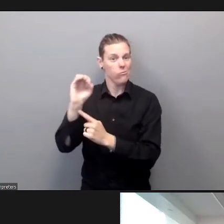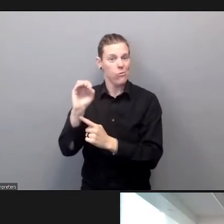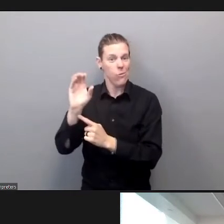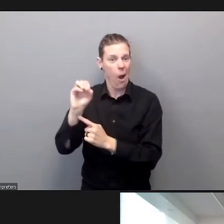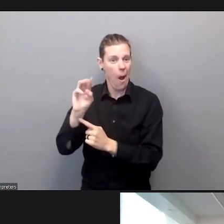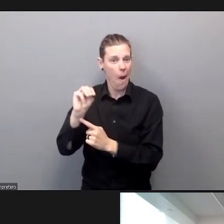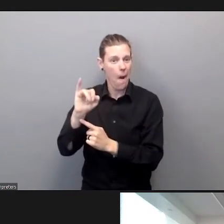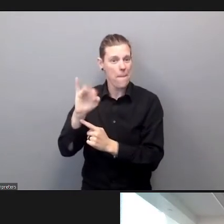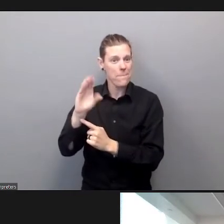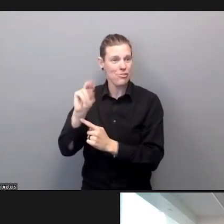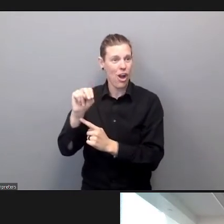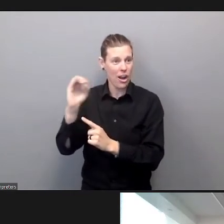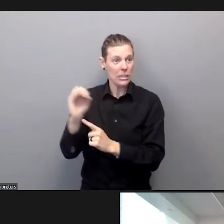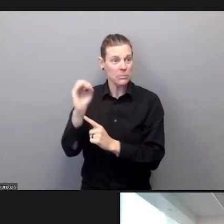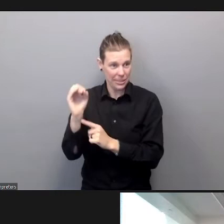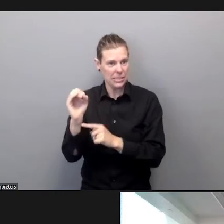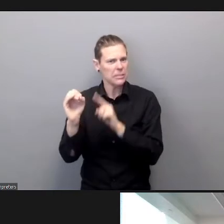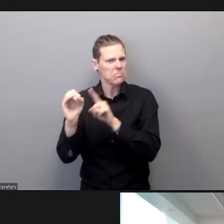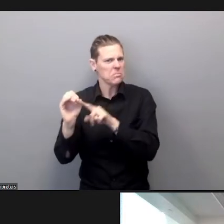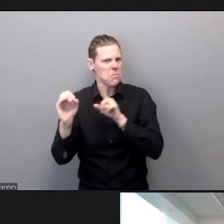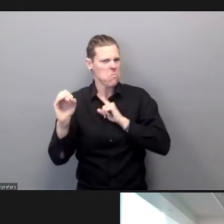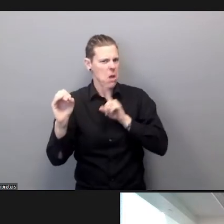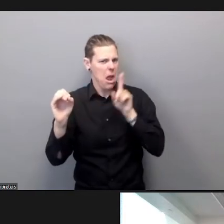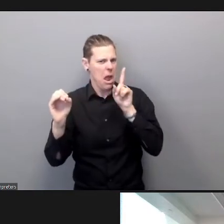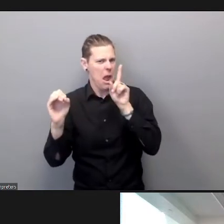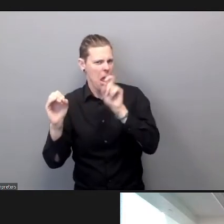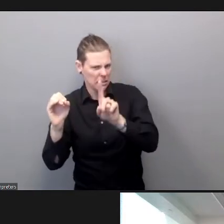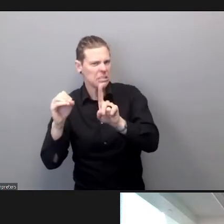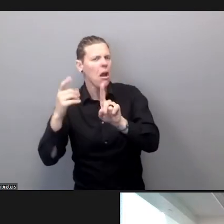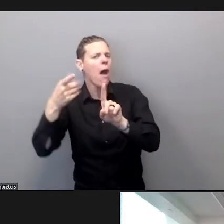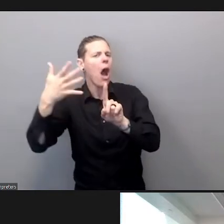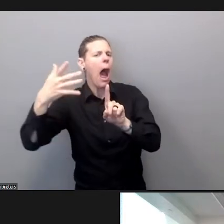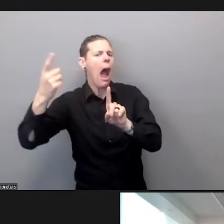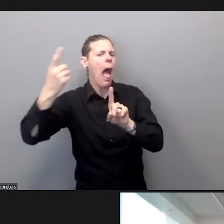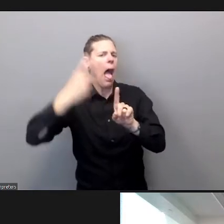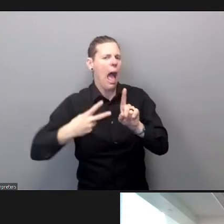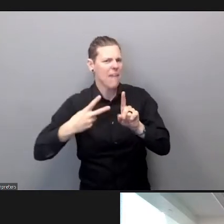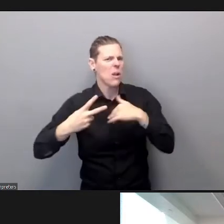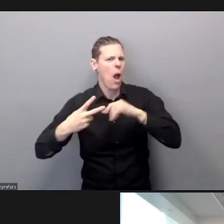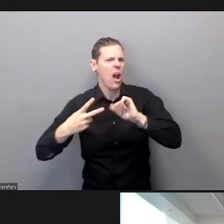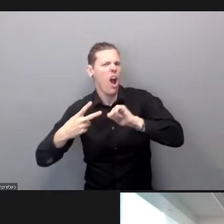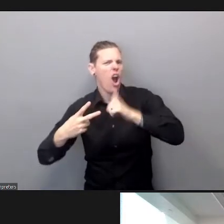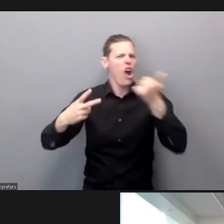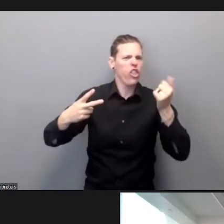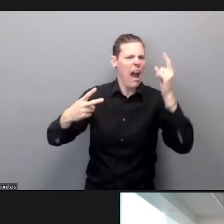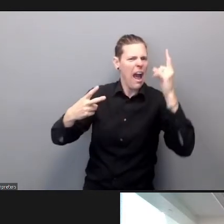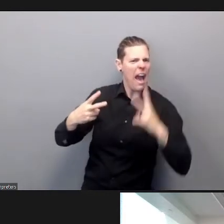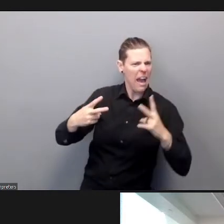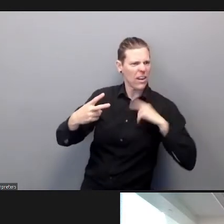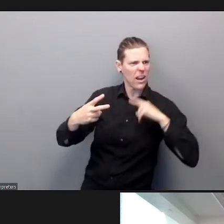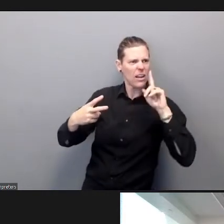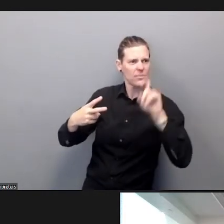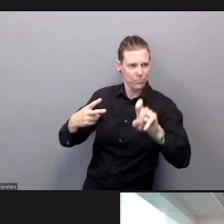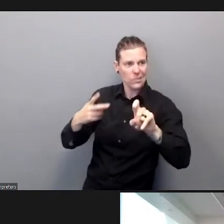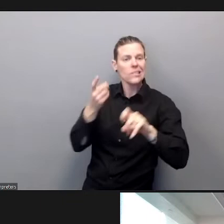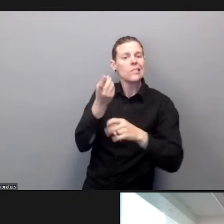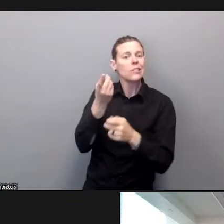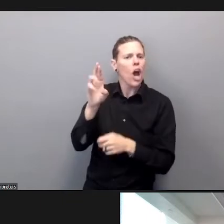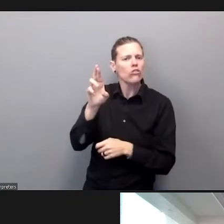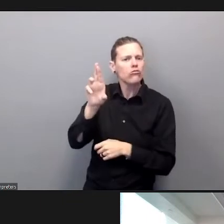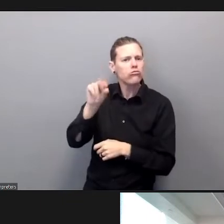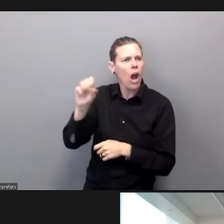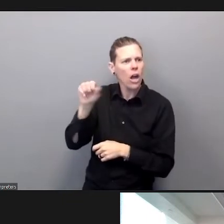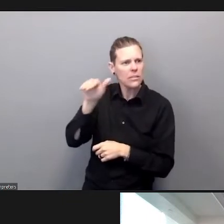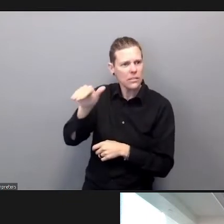but this is sort of a two-part question anyways. As Dr. Ross said earlier, a case was confirmed in California earlier today.